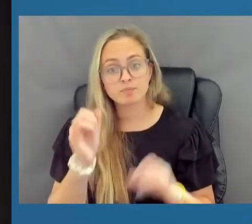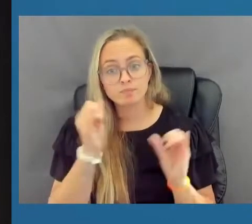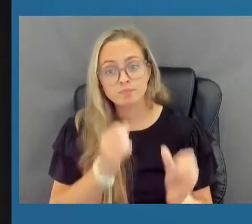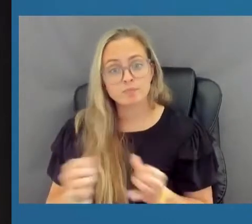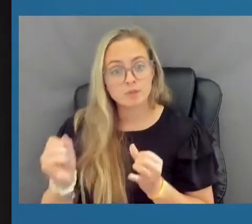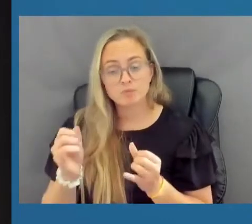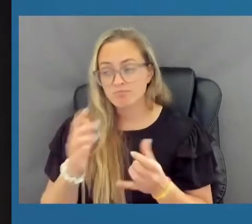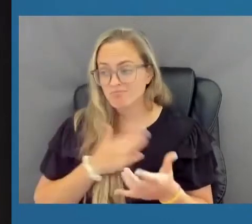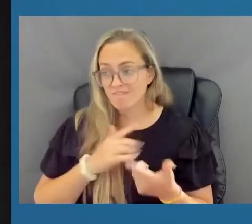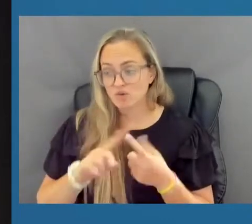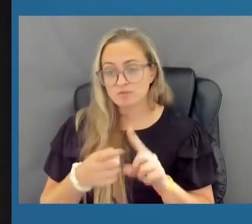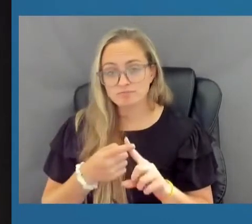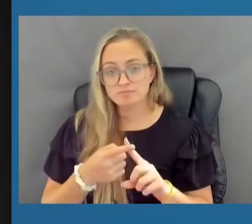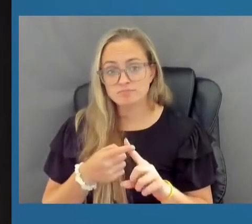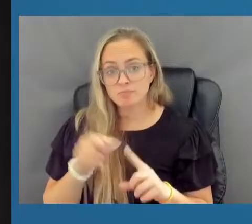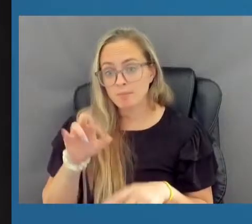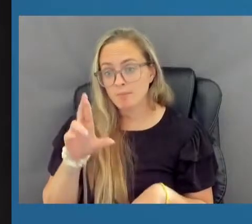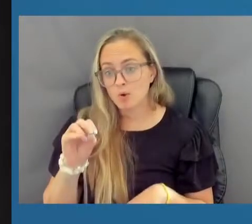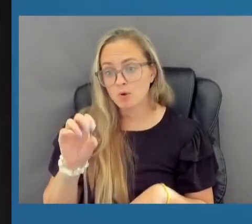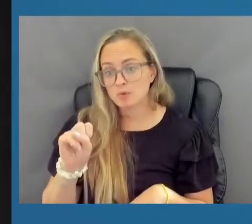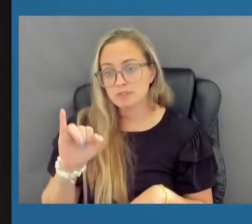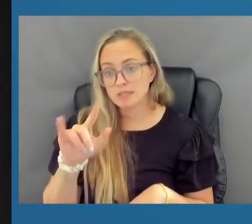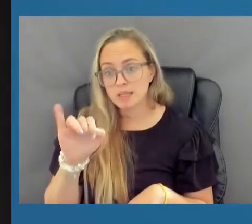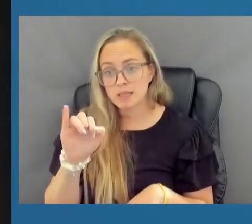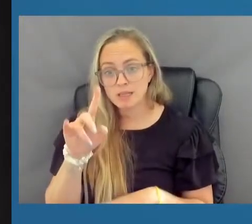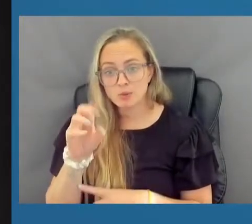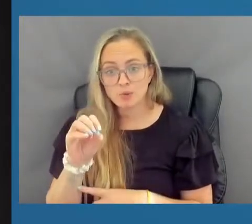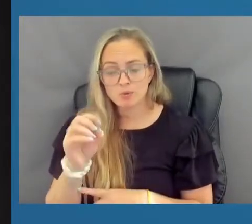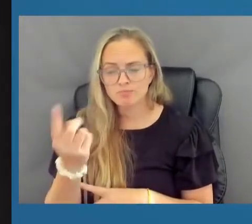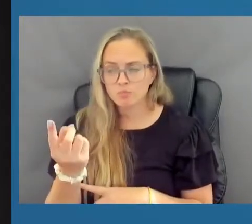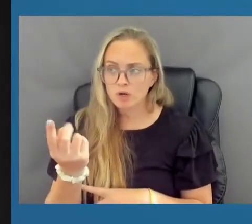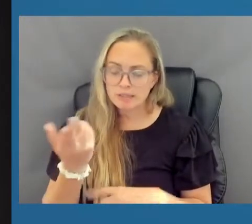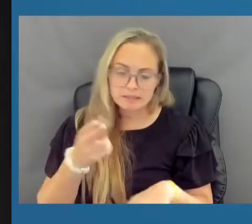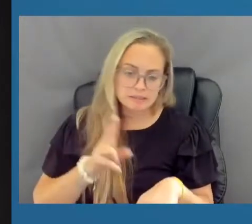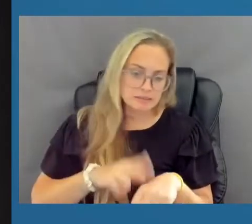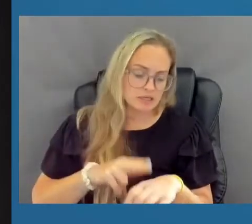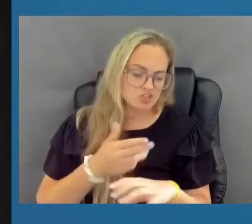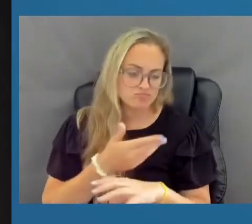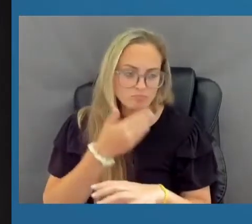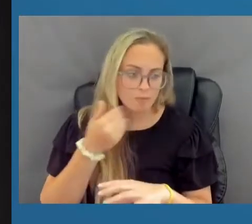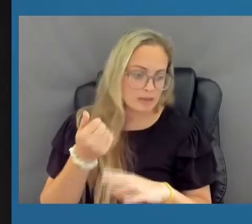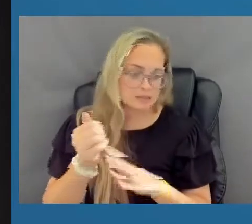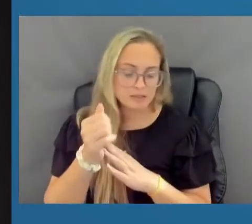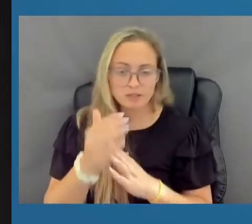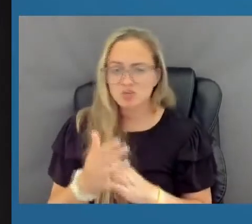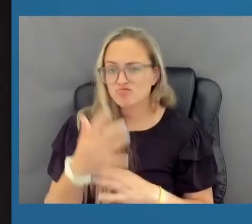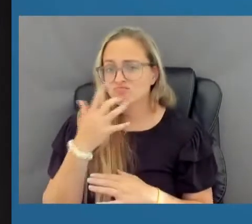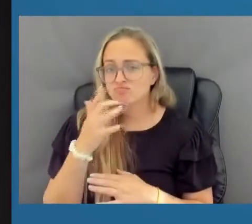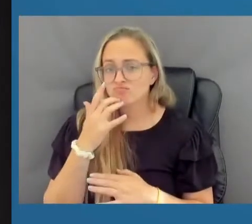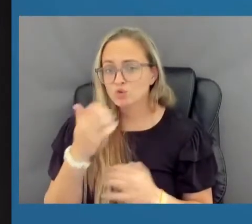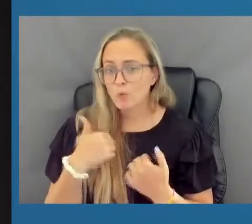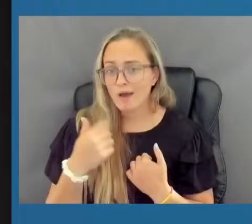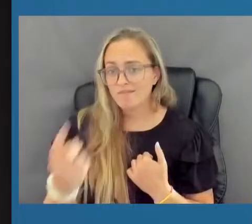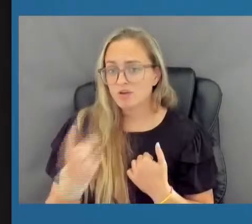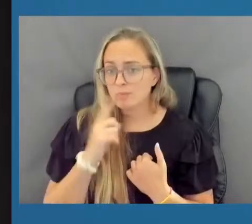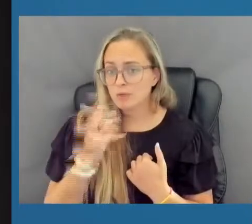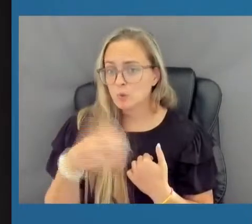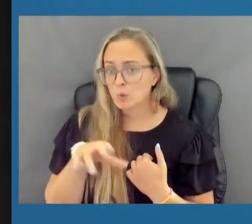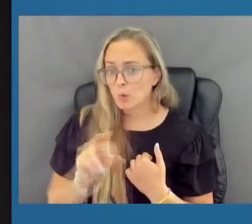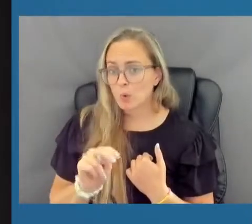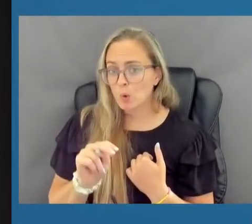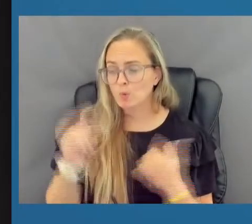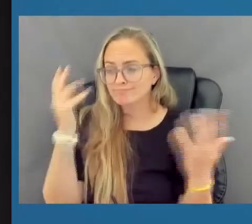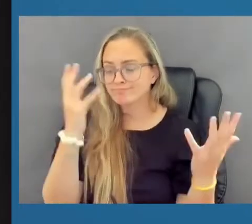mine. Mario Salento, one of the nation's great labor leaders. We are so fortunate to have him as our own. Let's give him a round of applause,